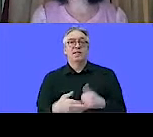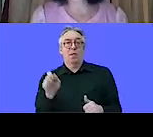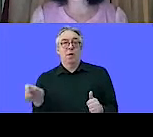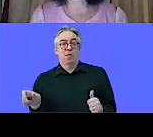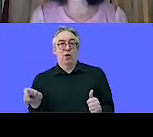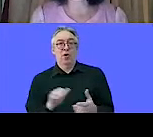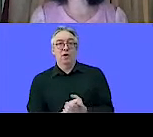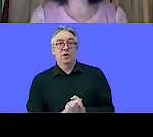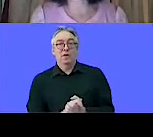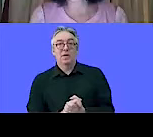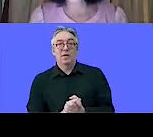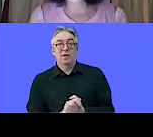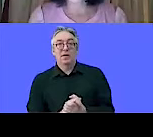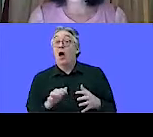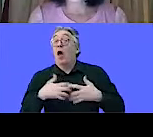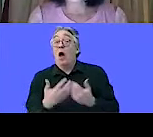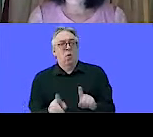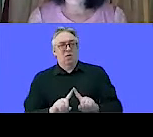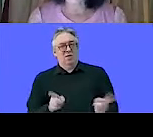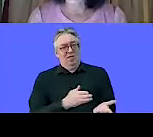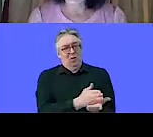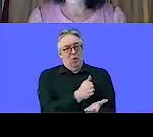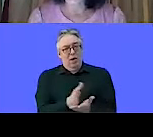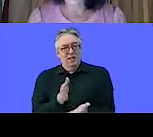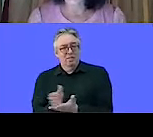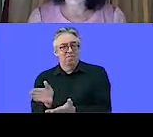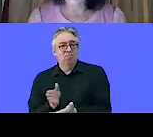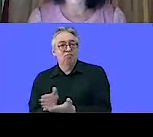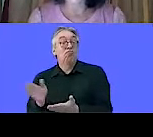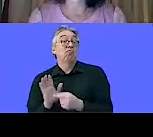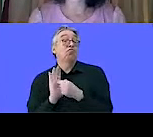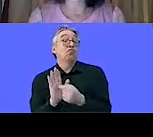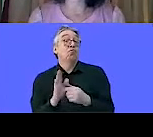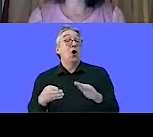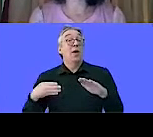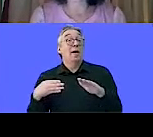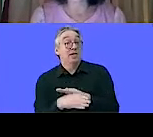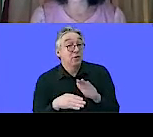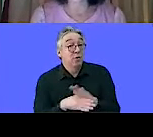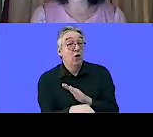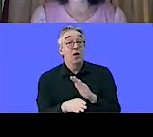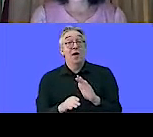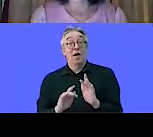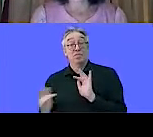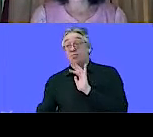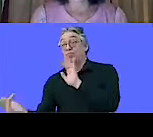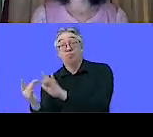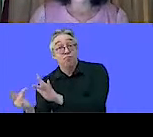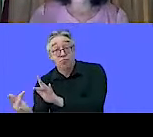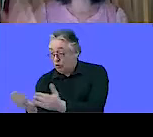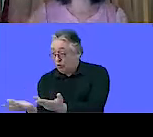a number of mechanisms, but largely improving accessibility and outreach, and also changing